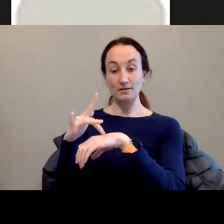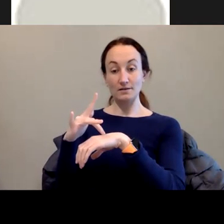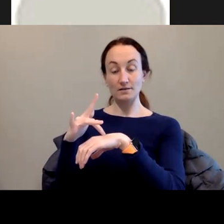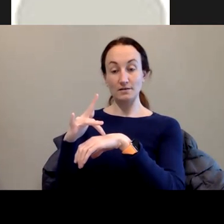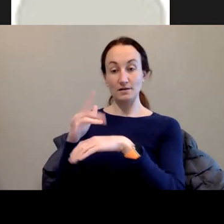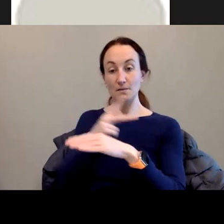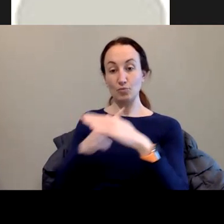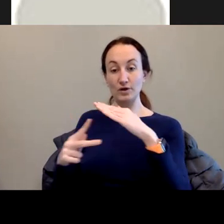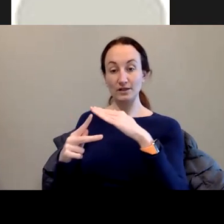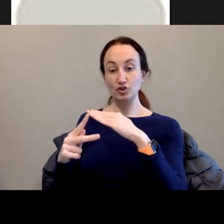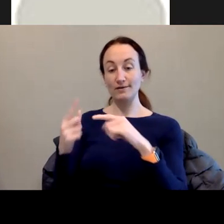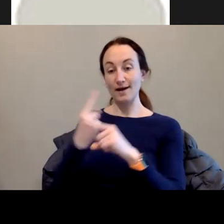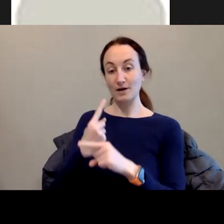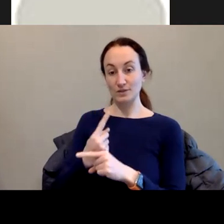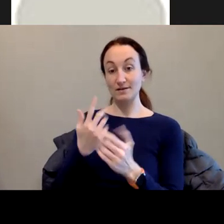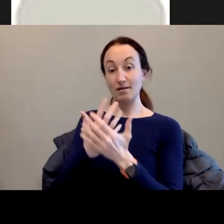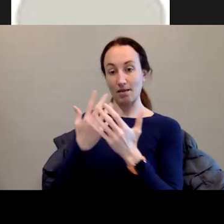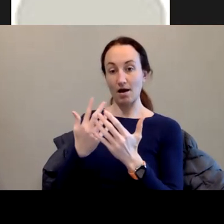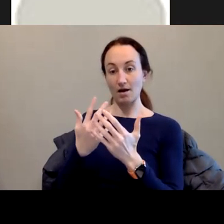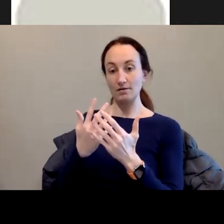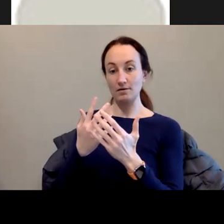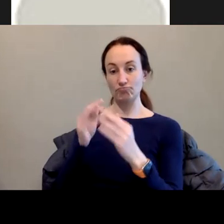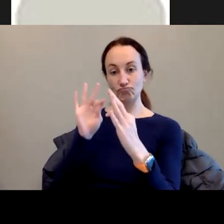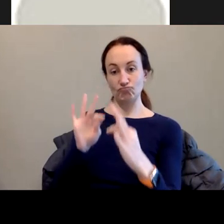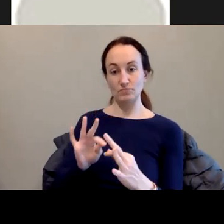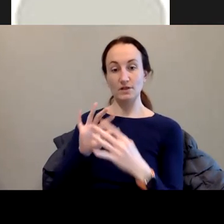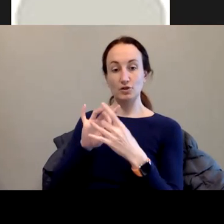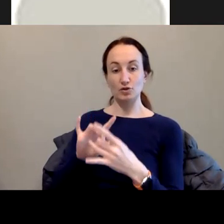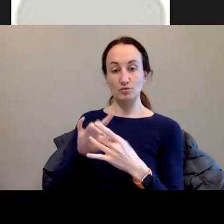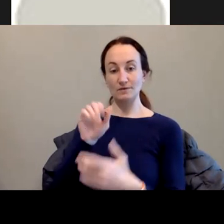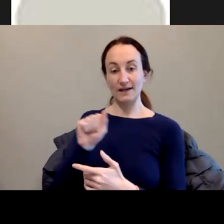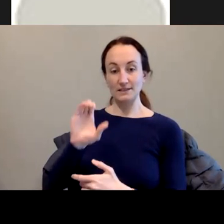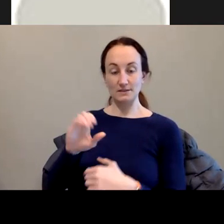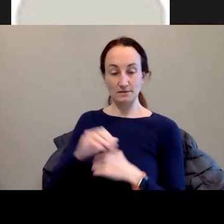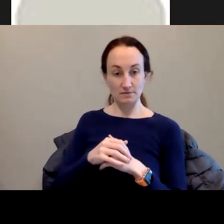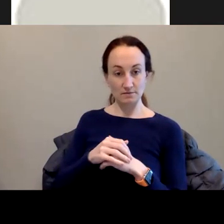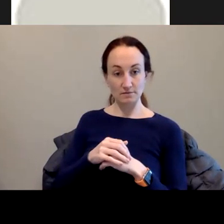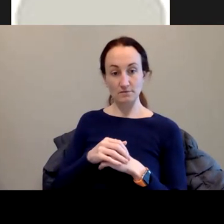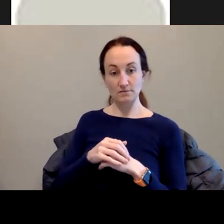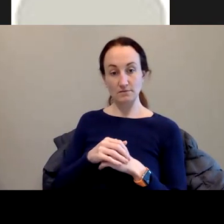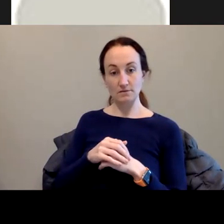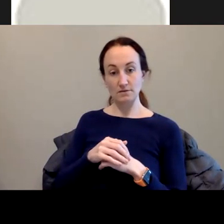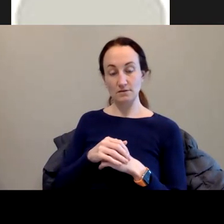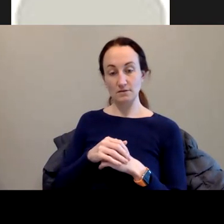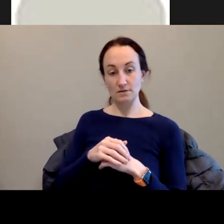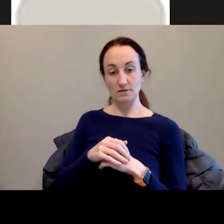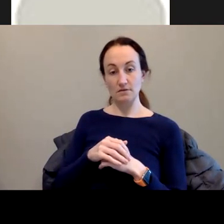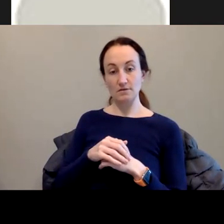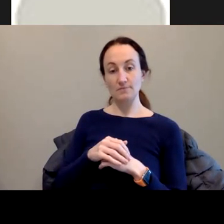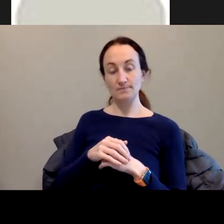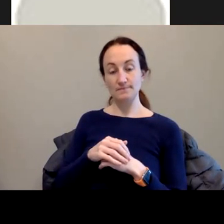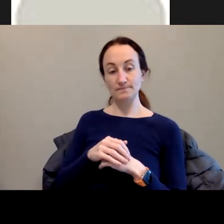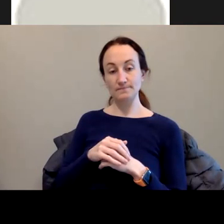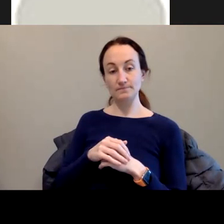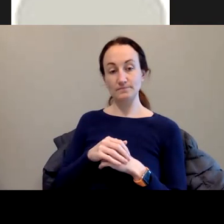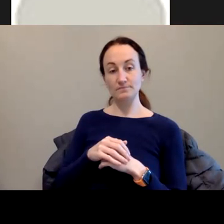contact prediction accuracy a lot in terms of AUC. So this is sort of the kind